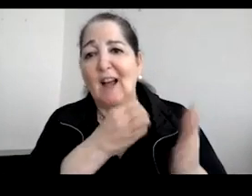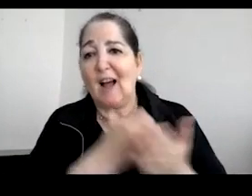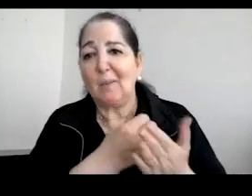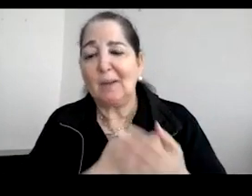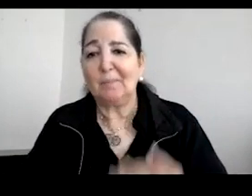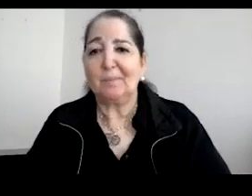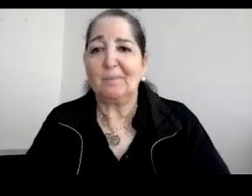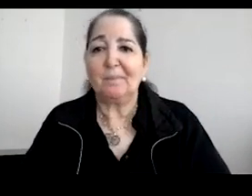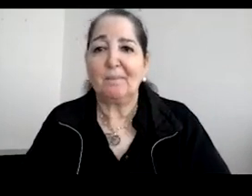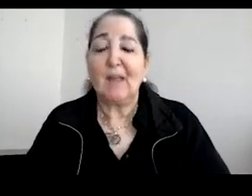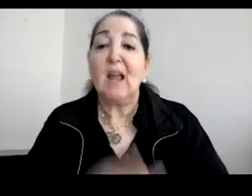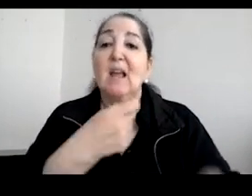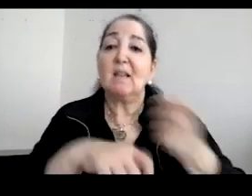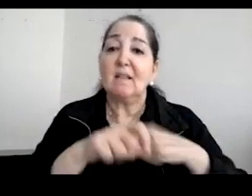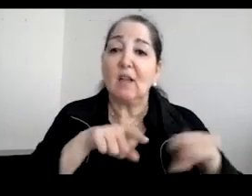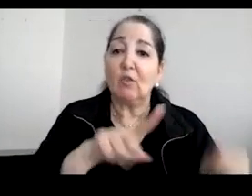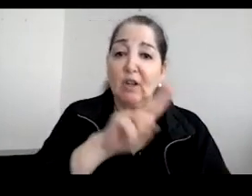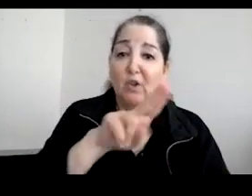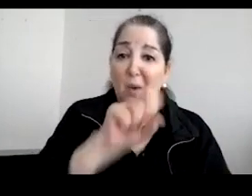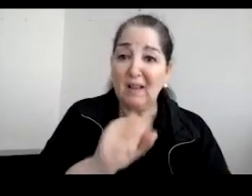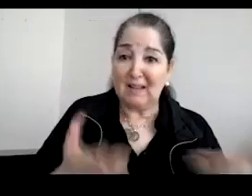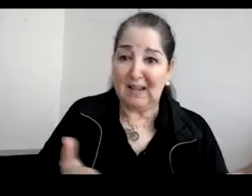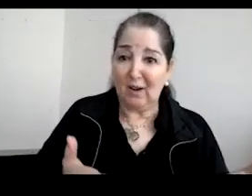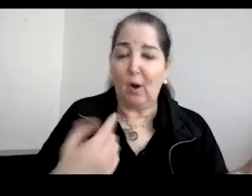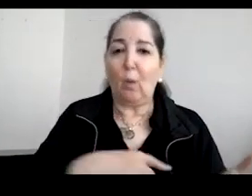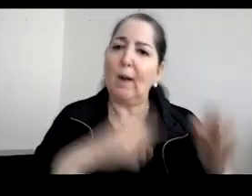Instead, in the United States, we kind of expect